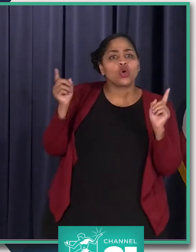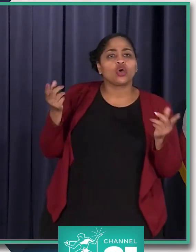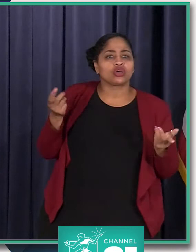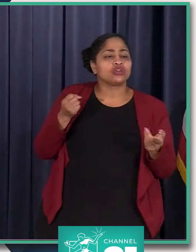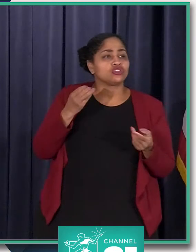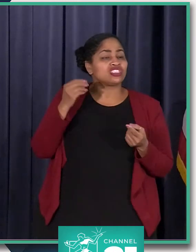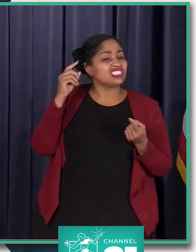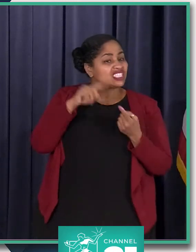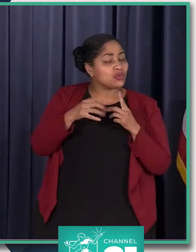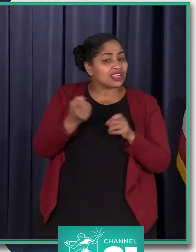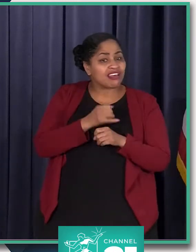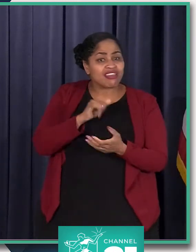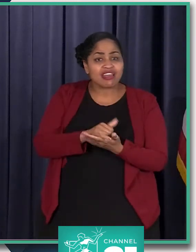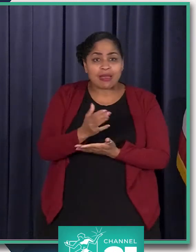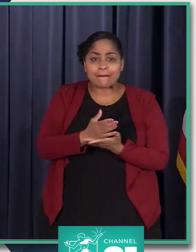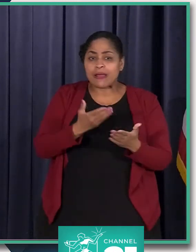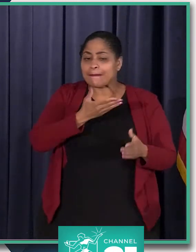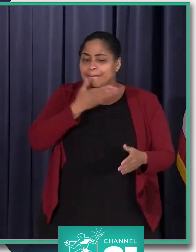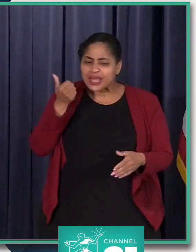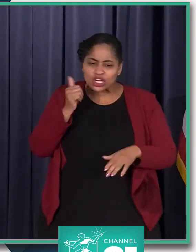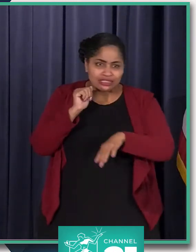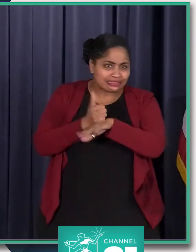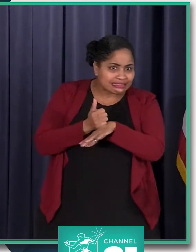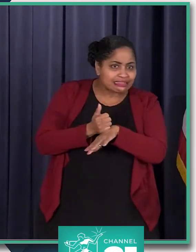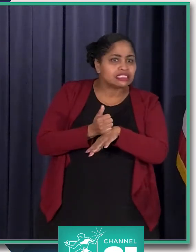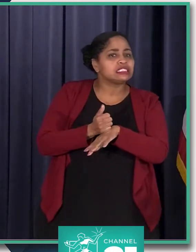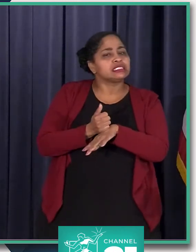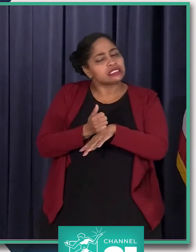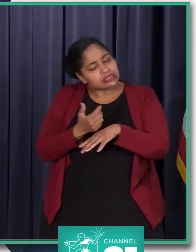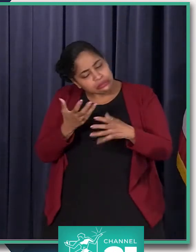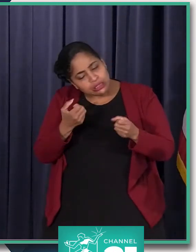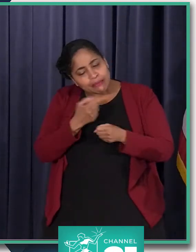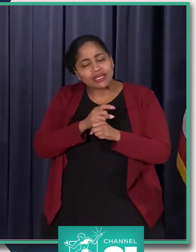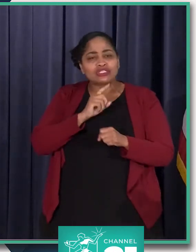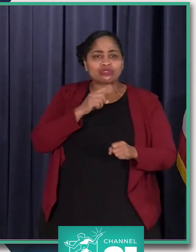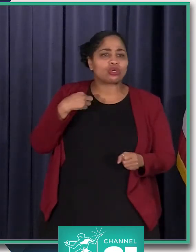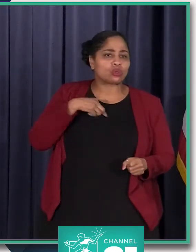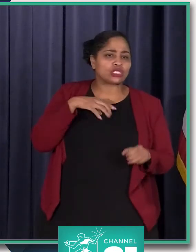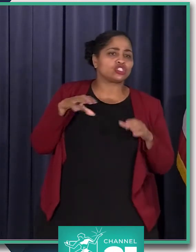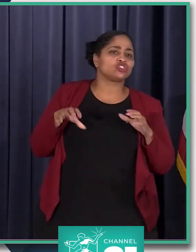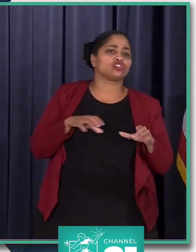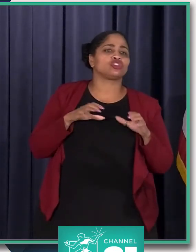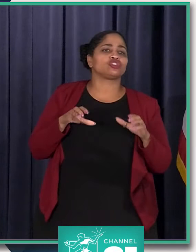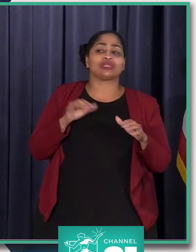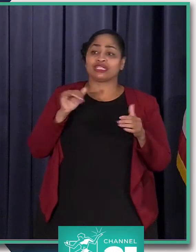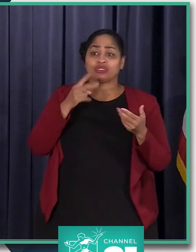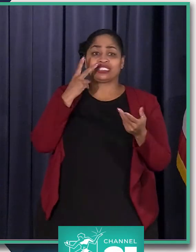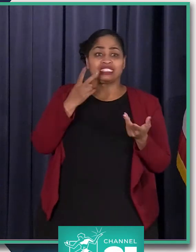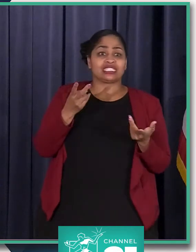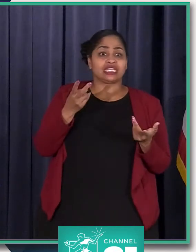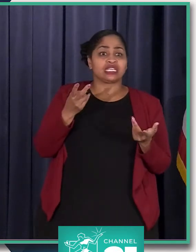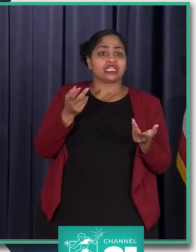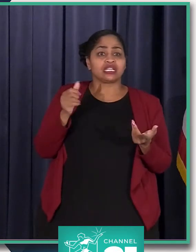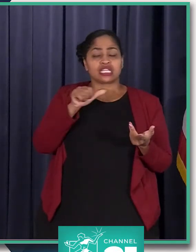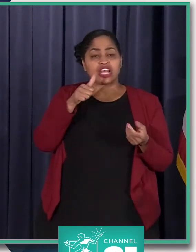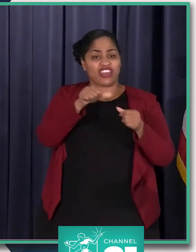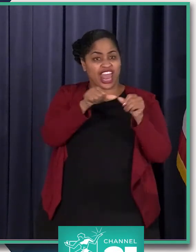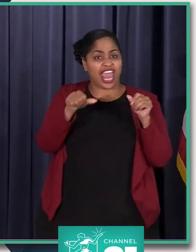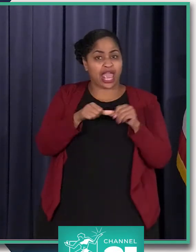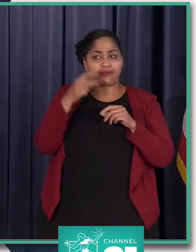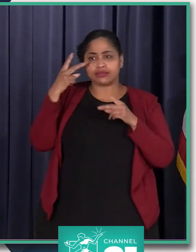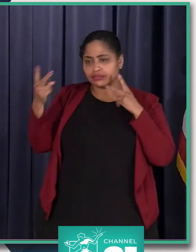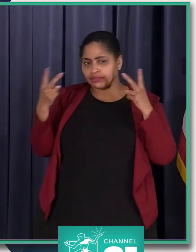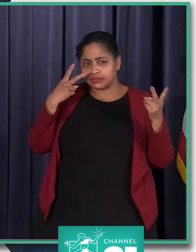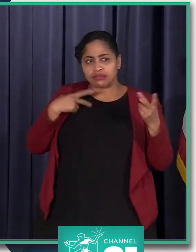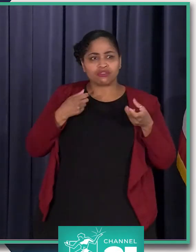that part better cooked, we want to make sure that we're doing as you see when you go to the other districts, you've